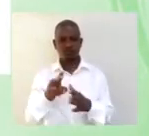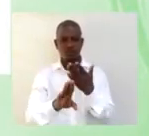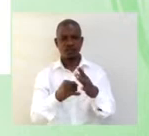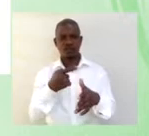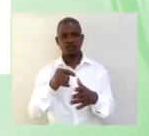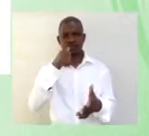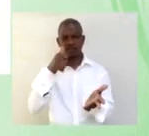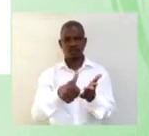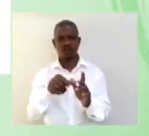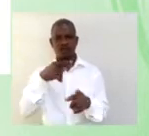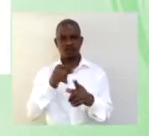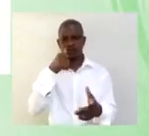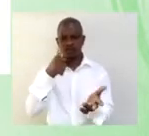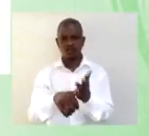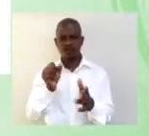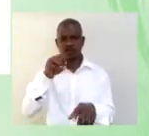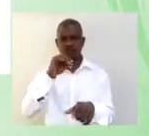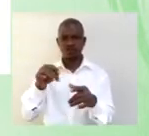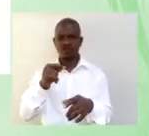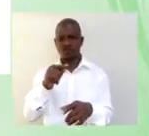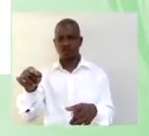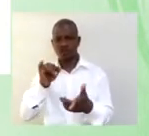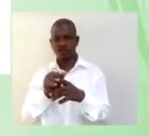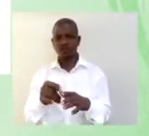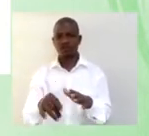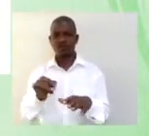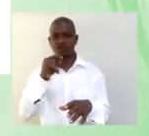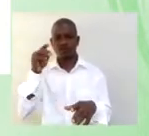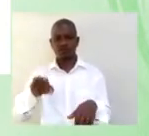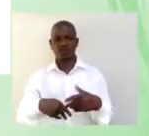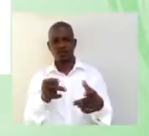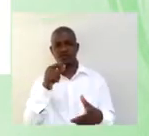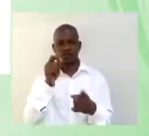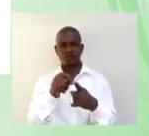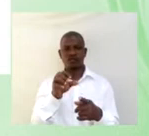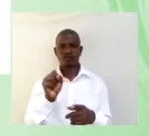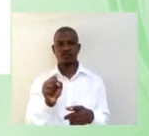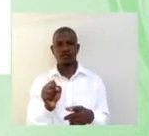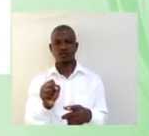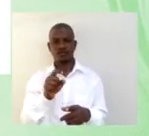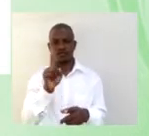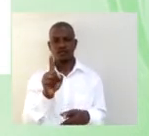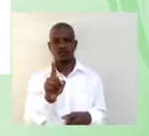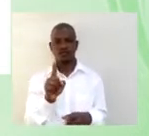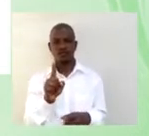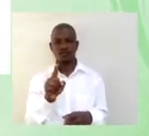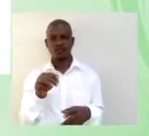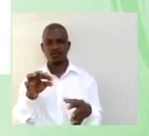one represented by the letter or letters underlined in the given